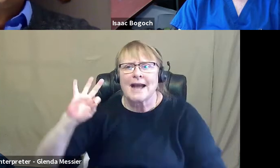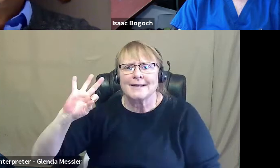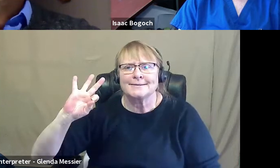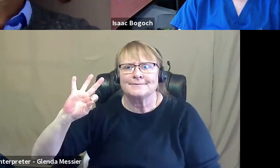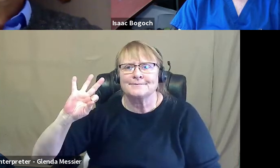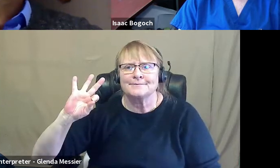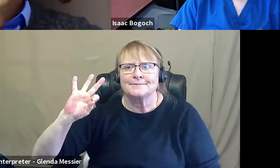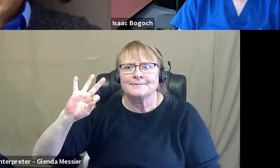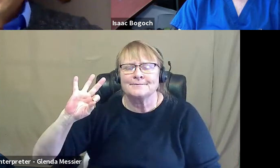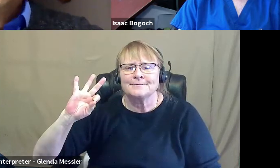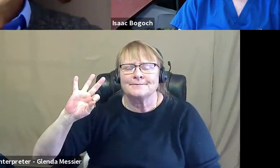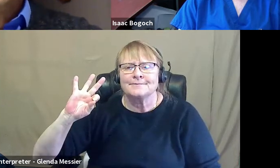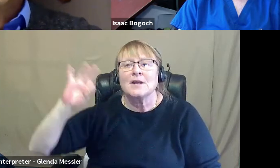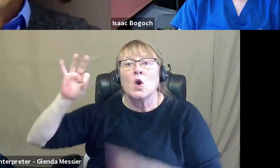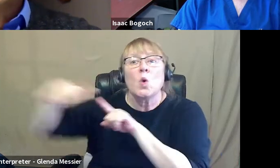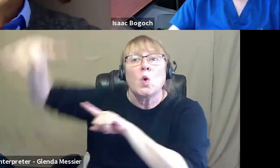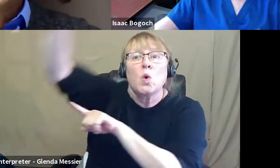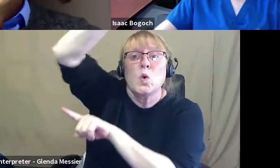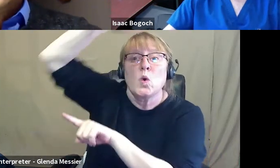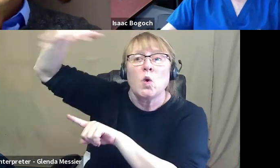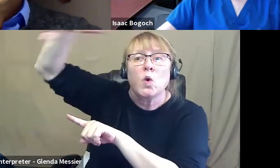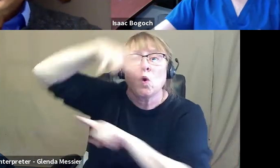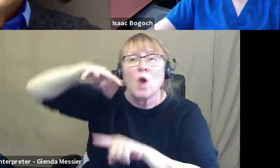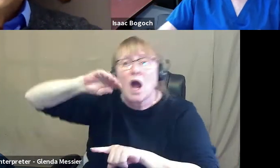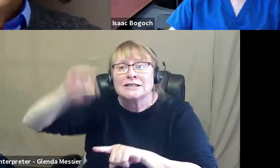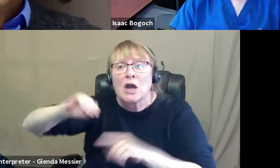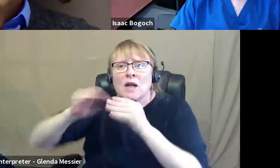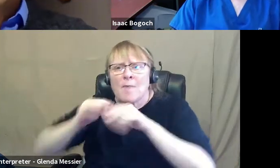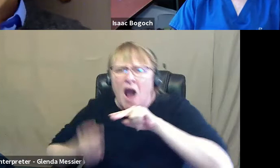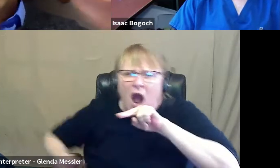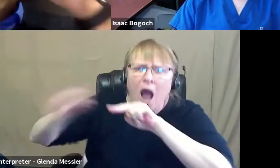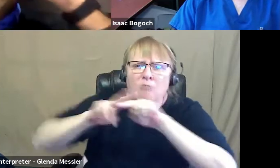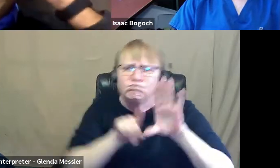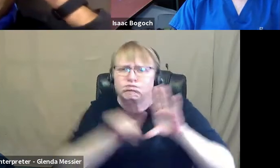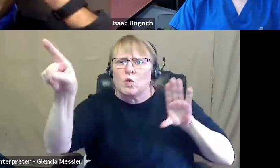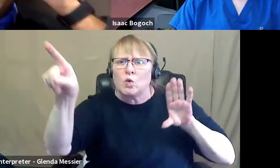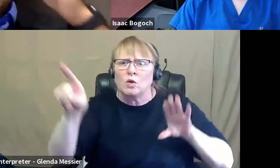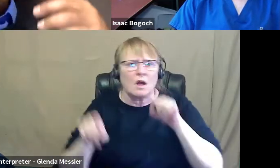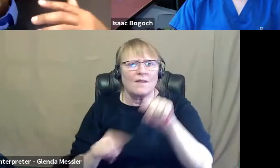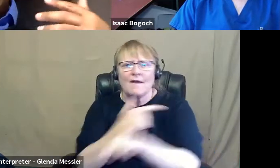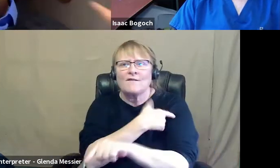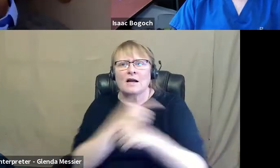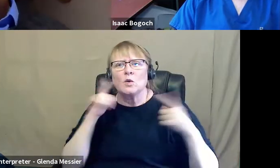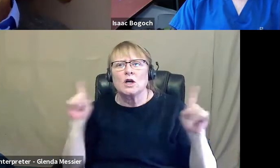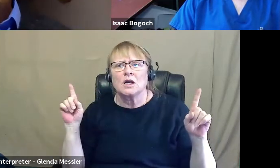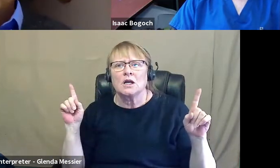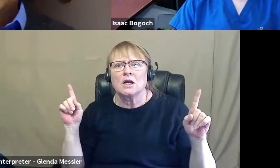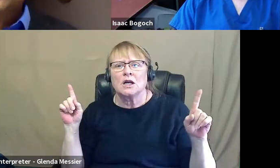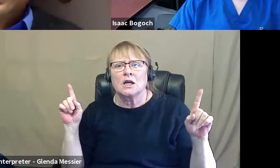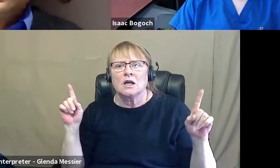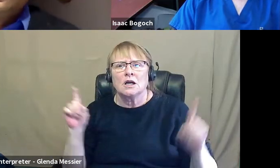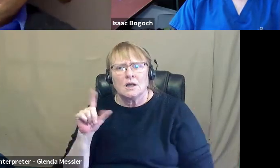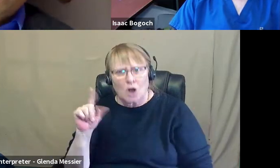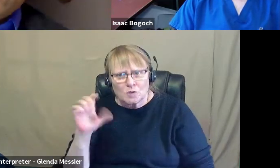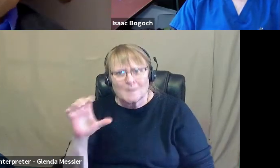we've seen numbers growing exponentially in the province. These vaccines do work. Remember, long-term care was one of the places it was really